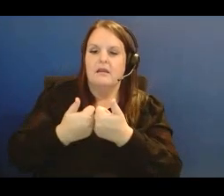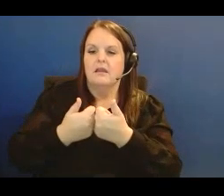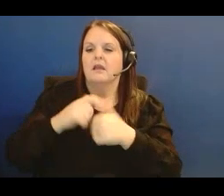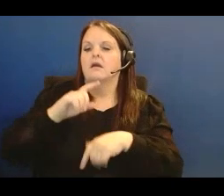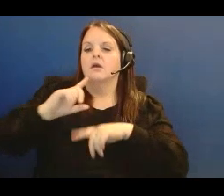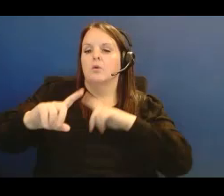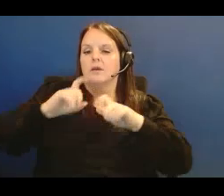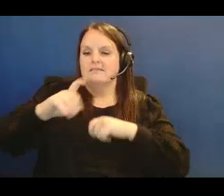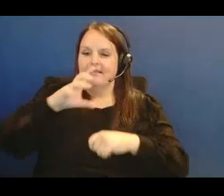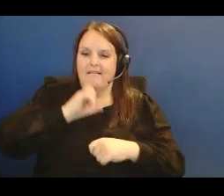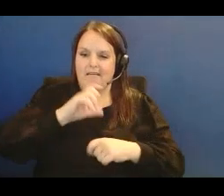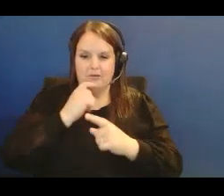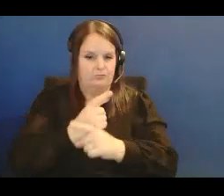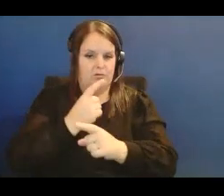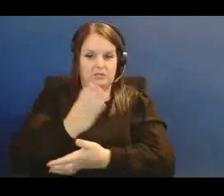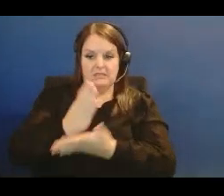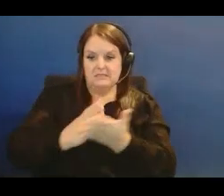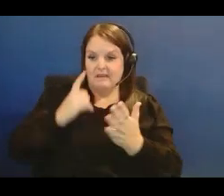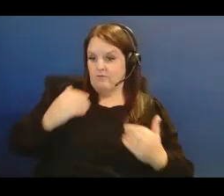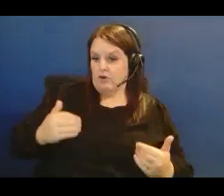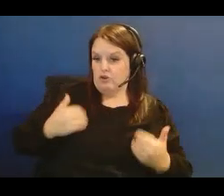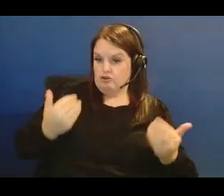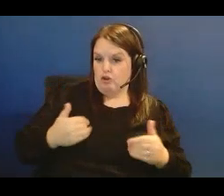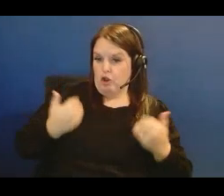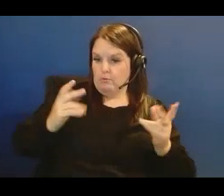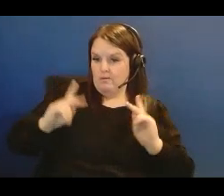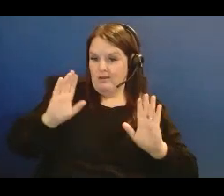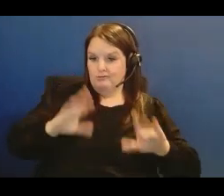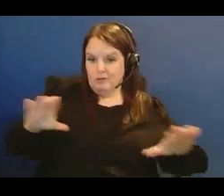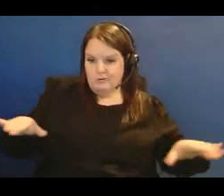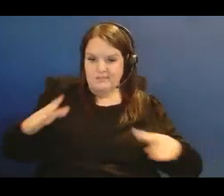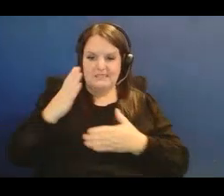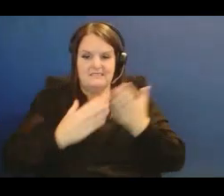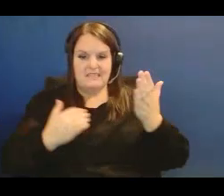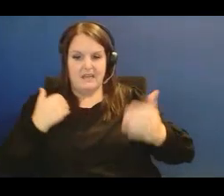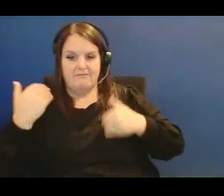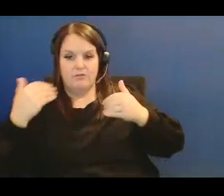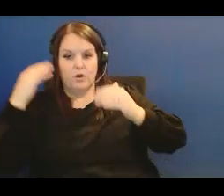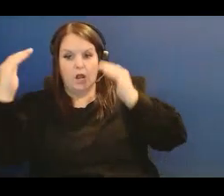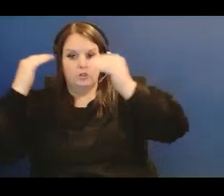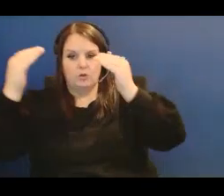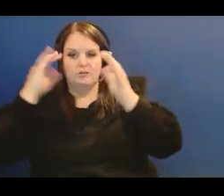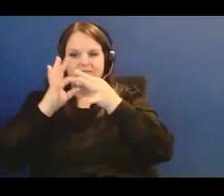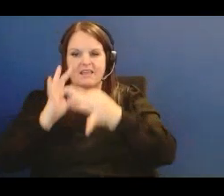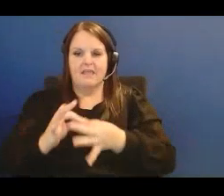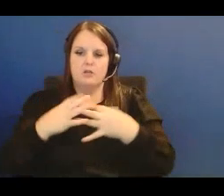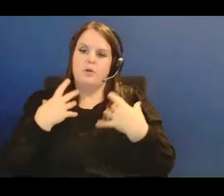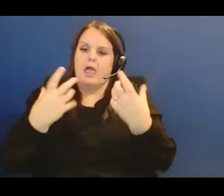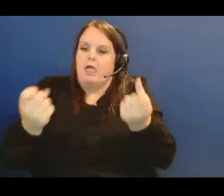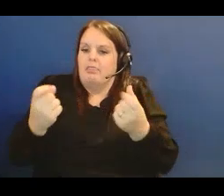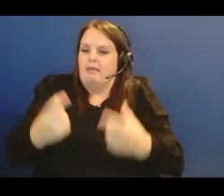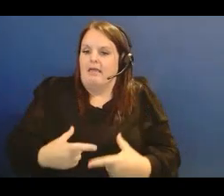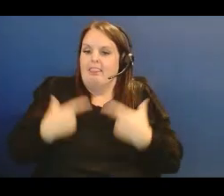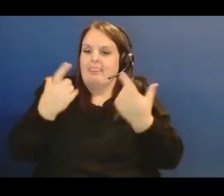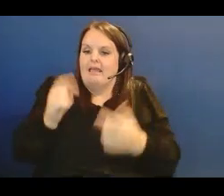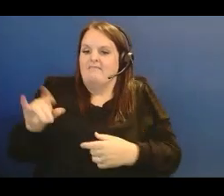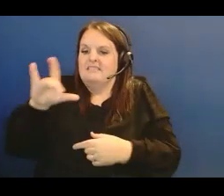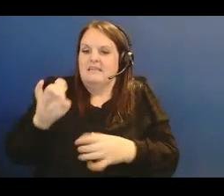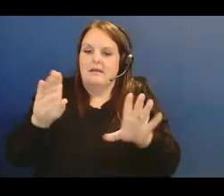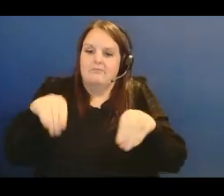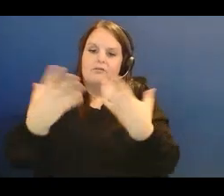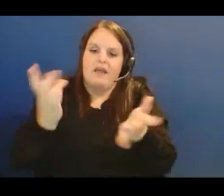appropriate, some for younger individuals, for children, and some for adults, all about healthy lifestyle. And then we gave out prizes and information.